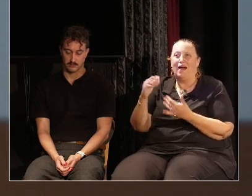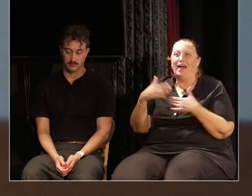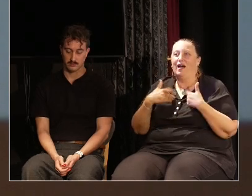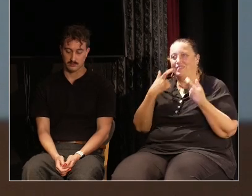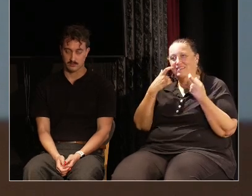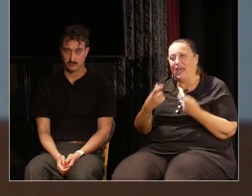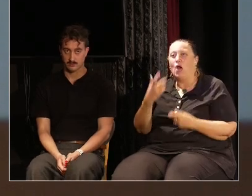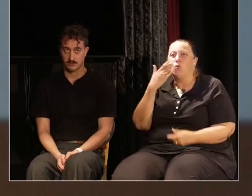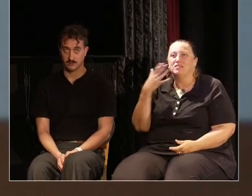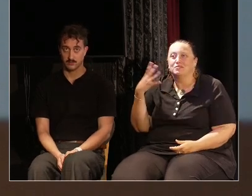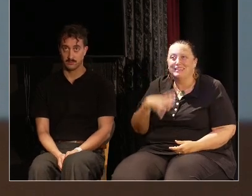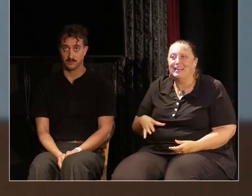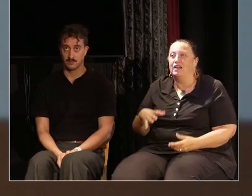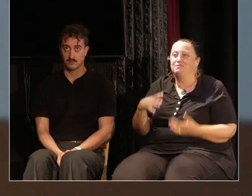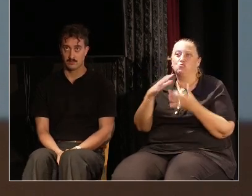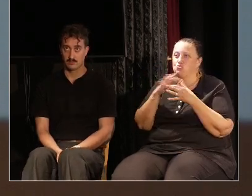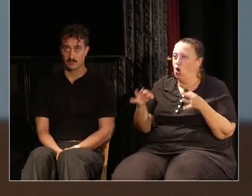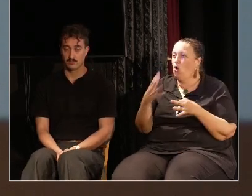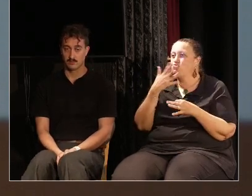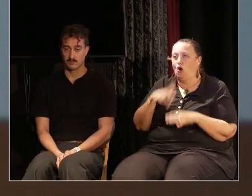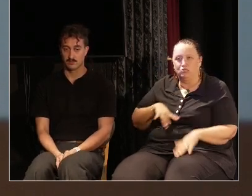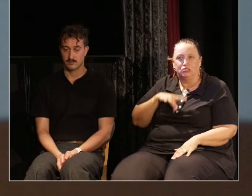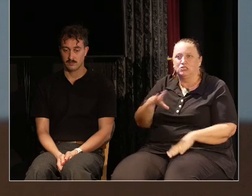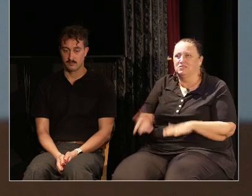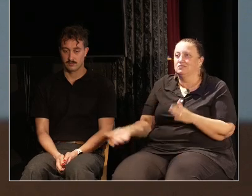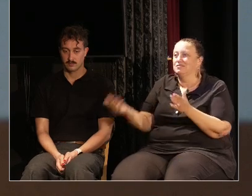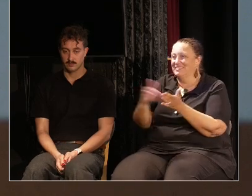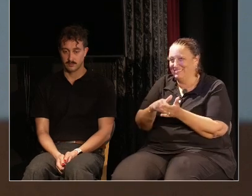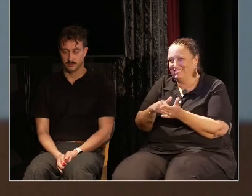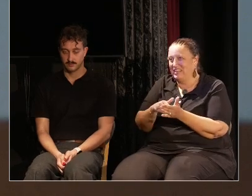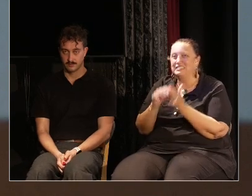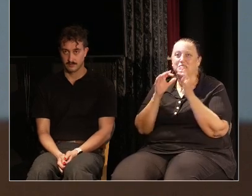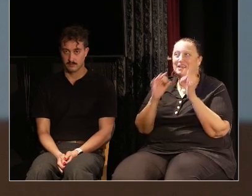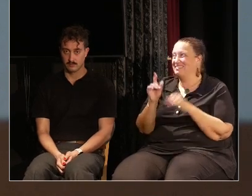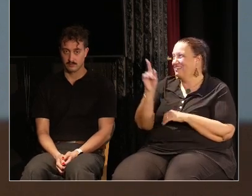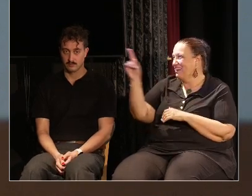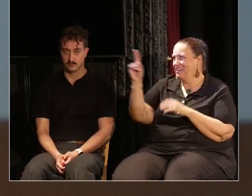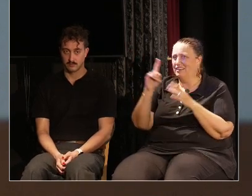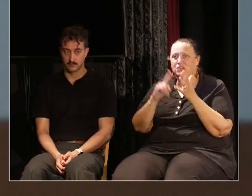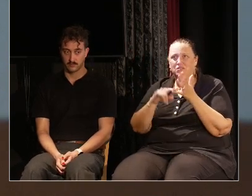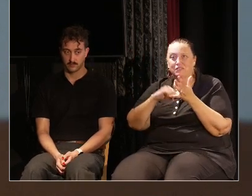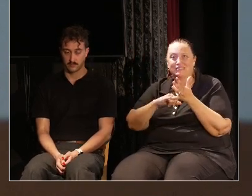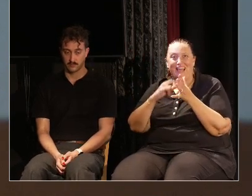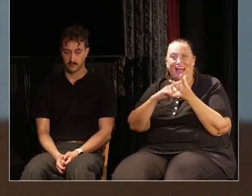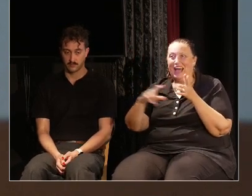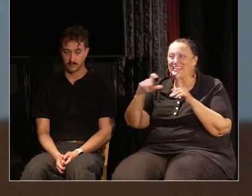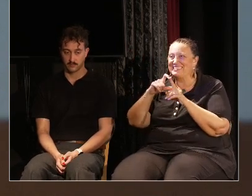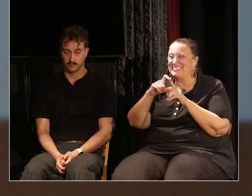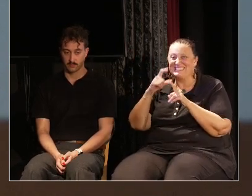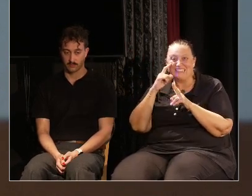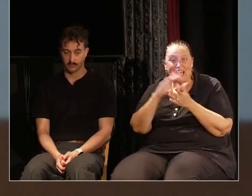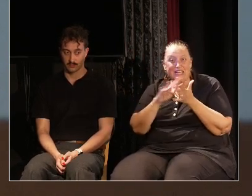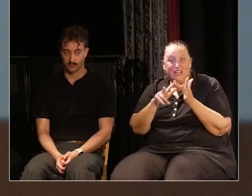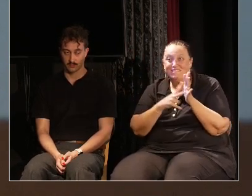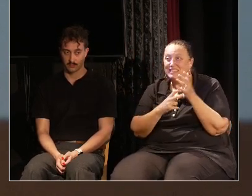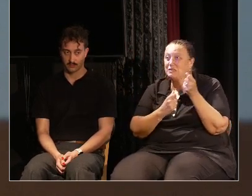them. And I think it's especially important that we're investing in this now, especially as we see, USAID and the withdrawal of funding for HIV support